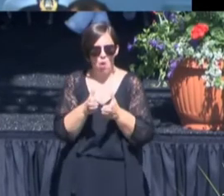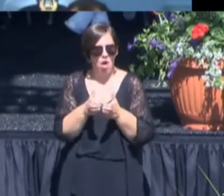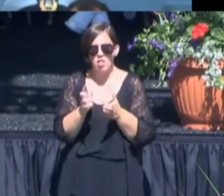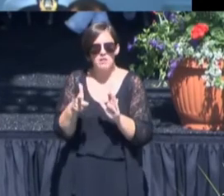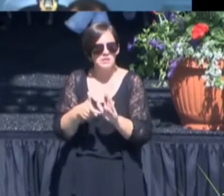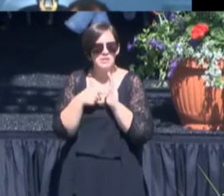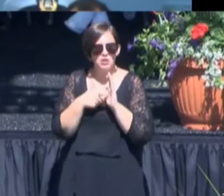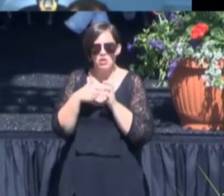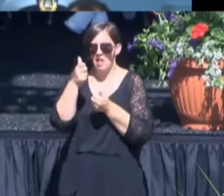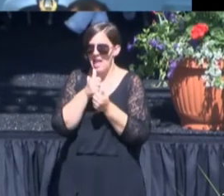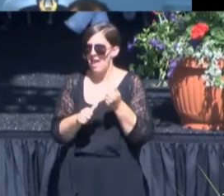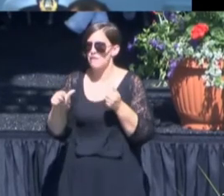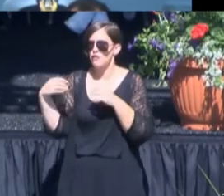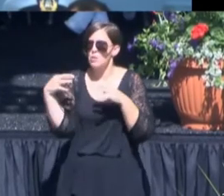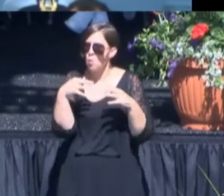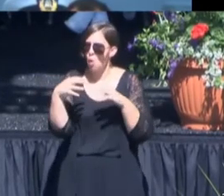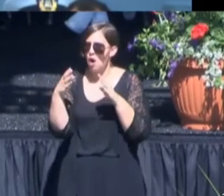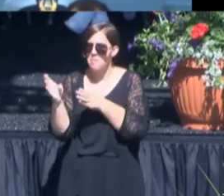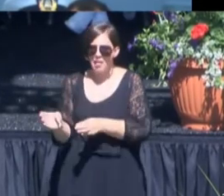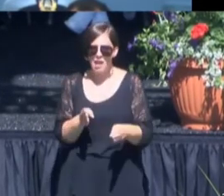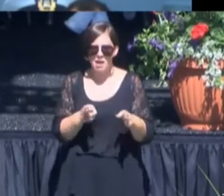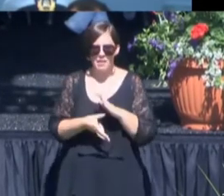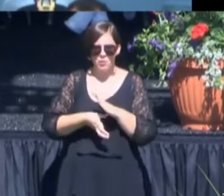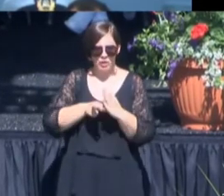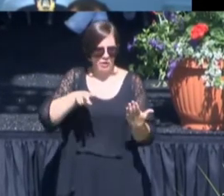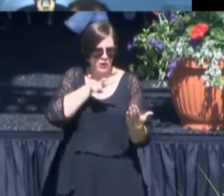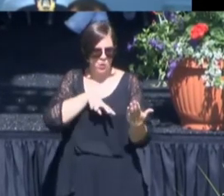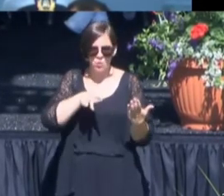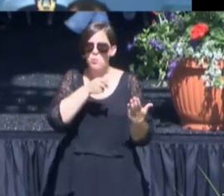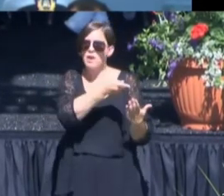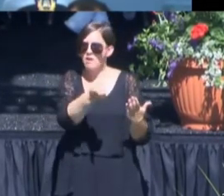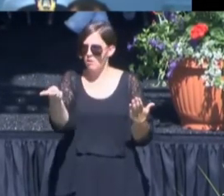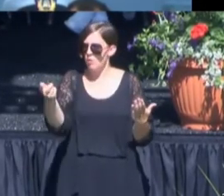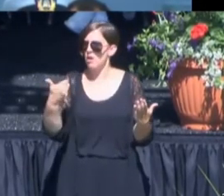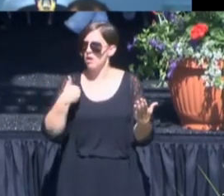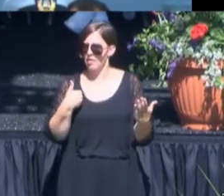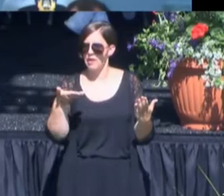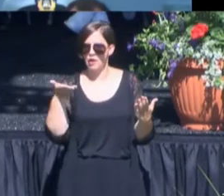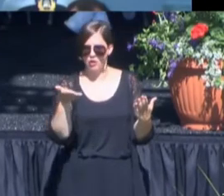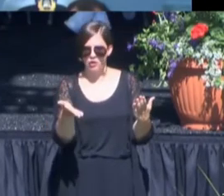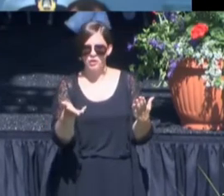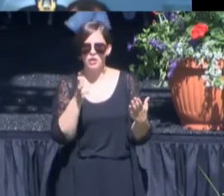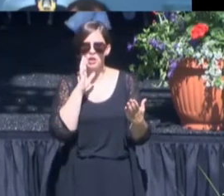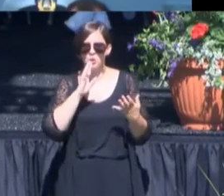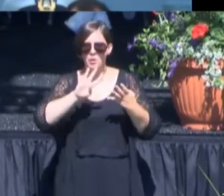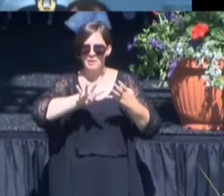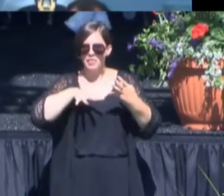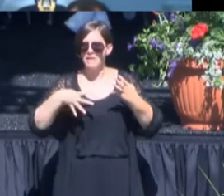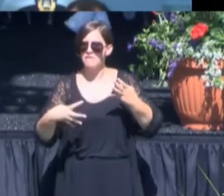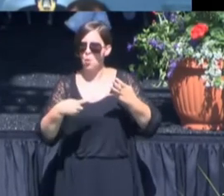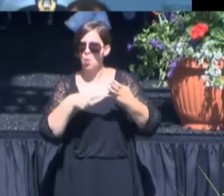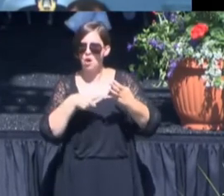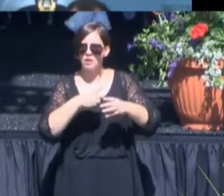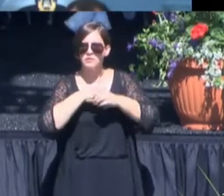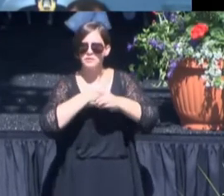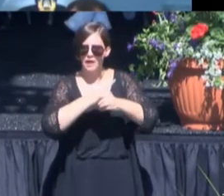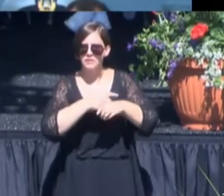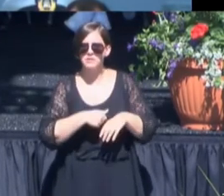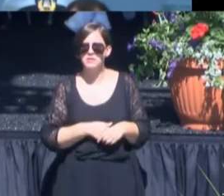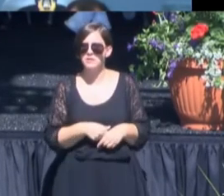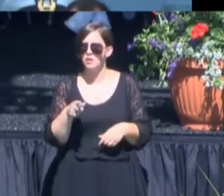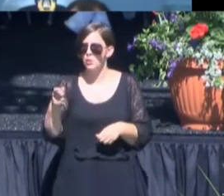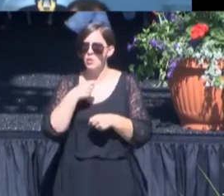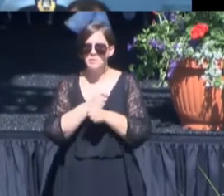war plan that I review, I guarantee you, because you're going to be the fourth arm of defense. You're going to sustain